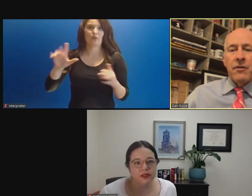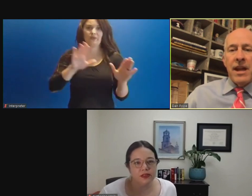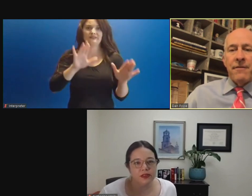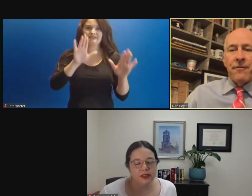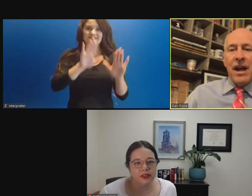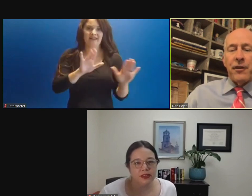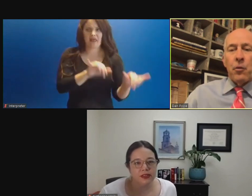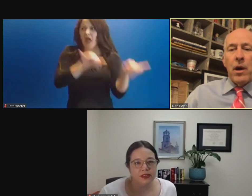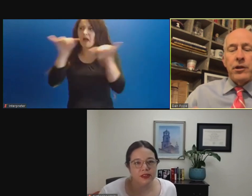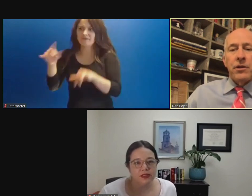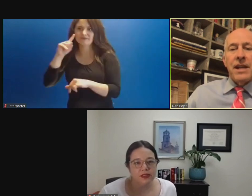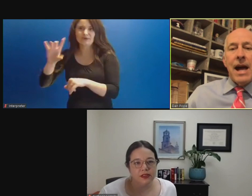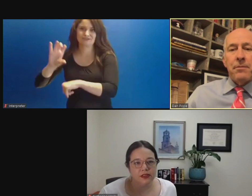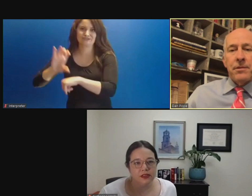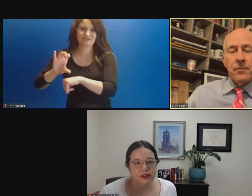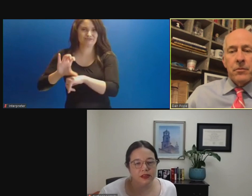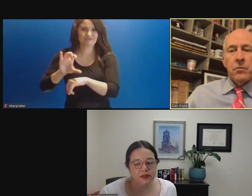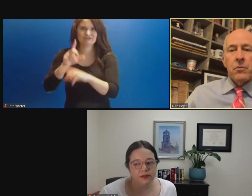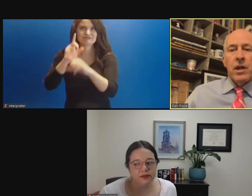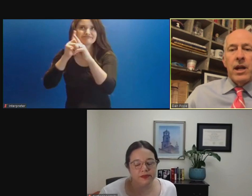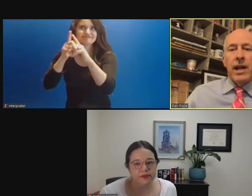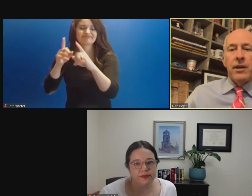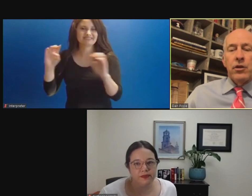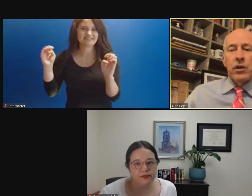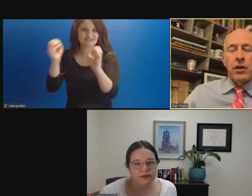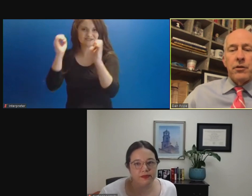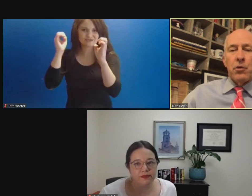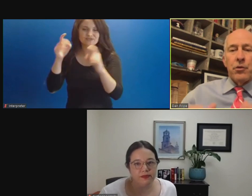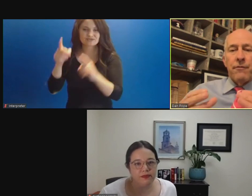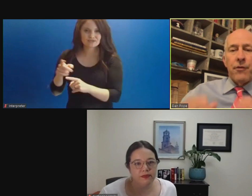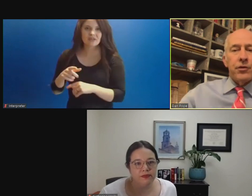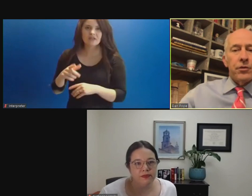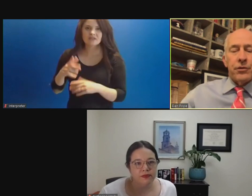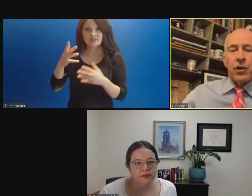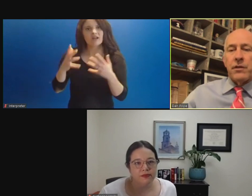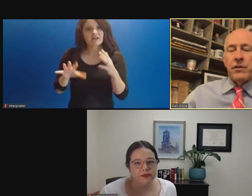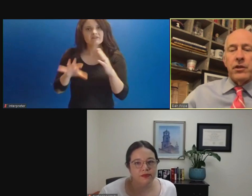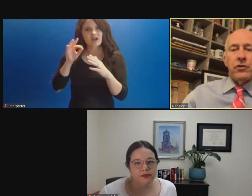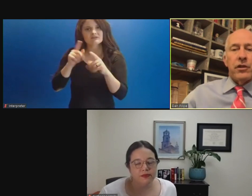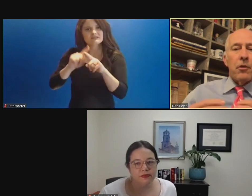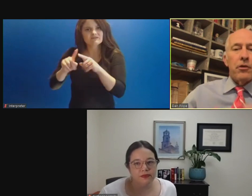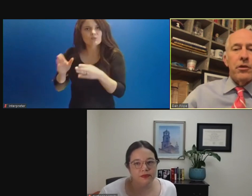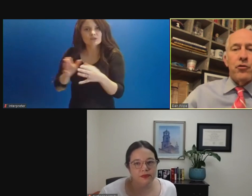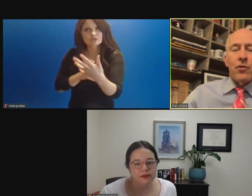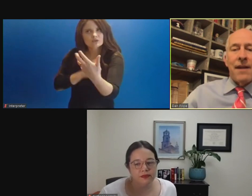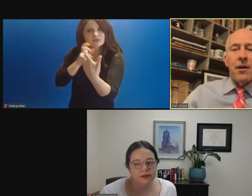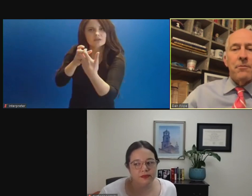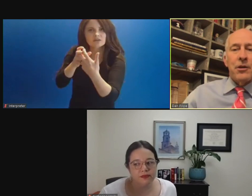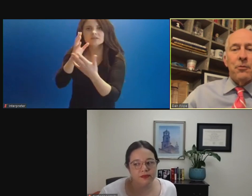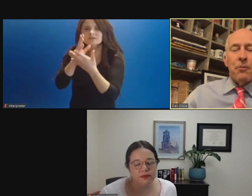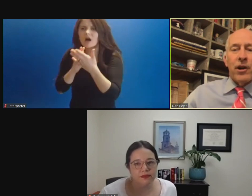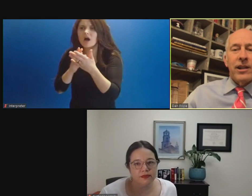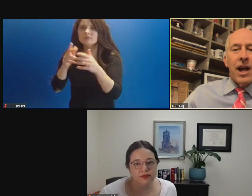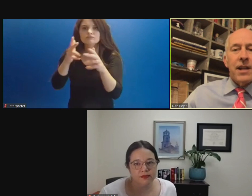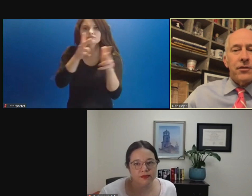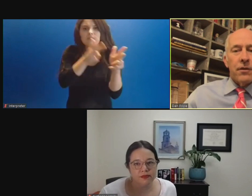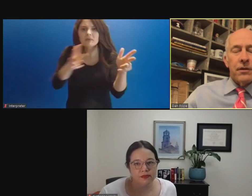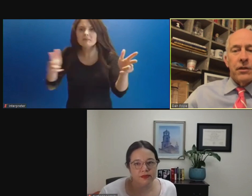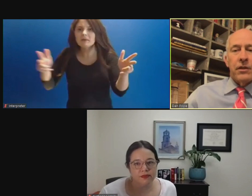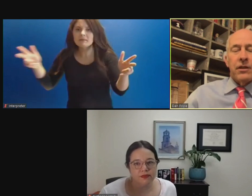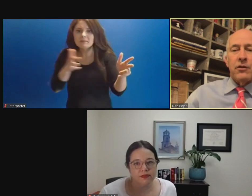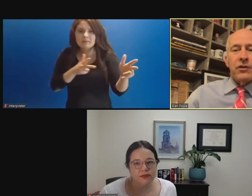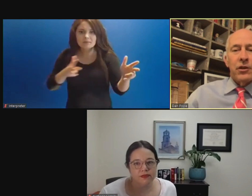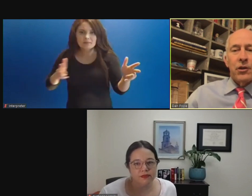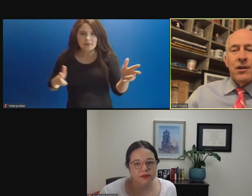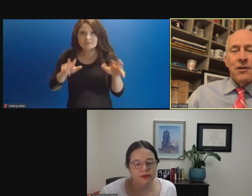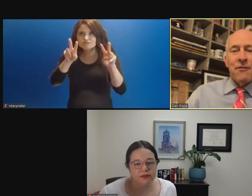and they've found a way to adapt. And we're doing virtual services. Some are doing drive up, parking lot